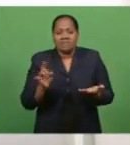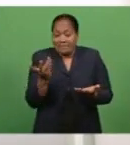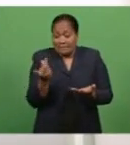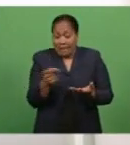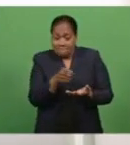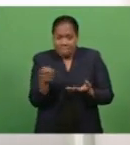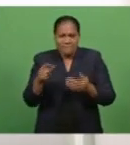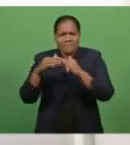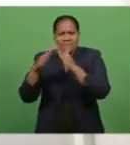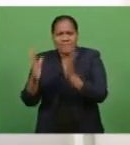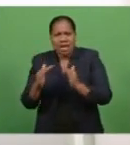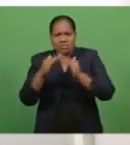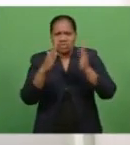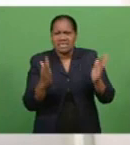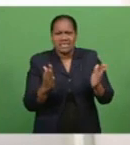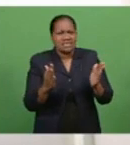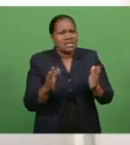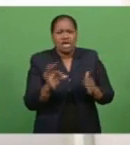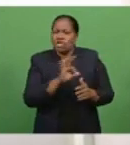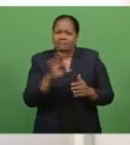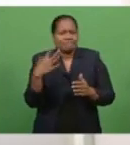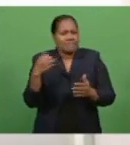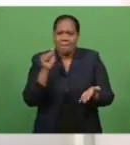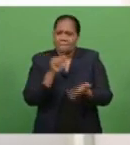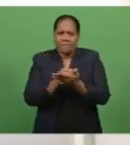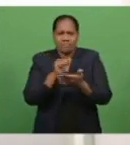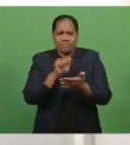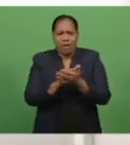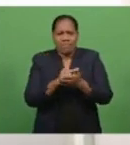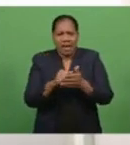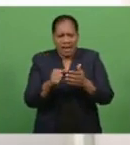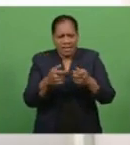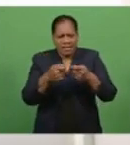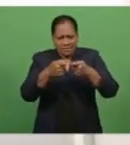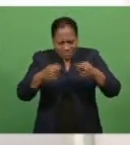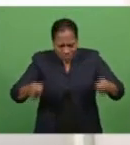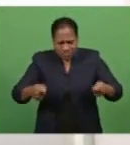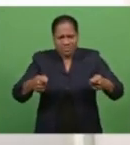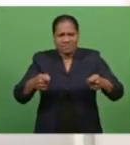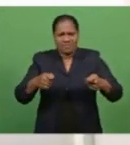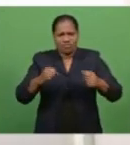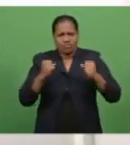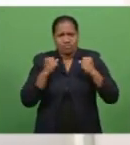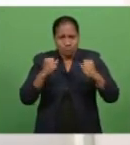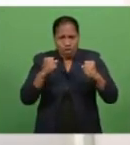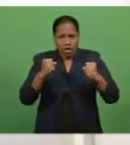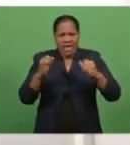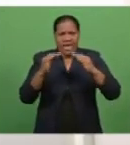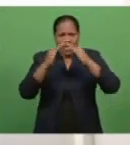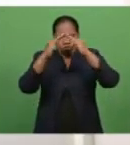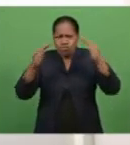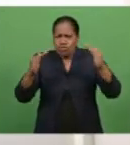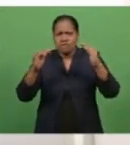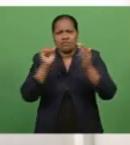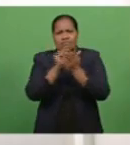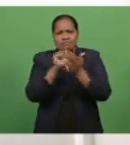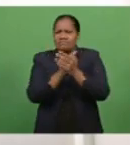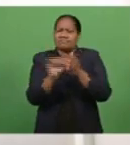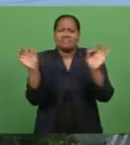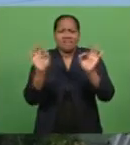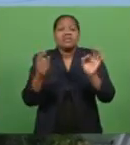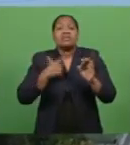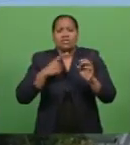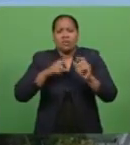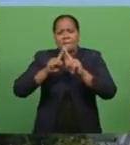houses really did not have proper strapping, did not have proper roof design and so forth. So that's why it came